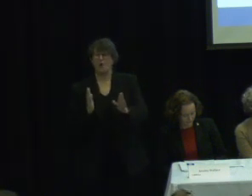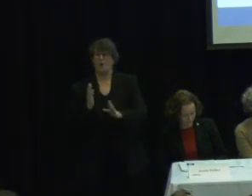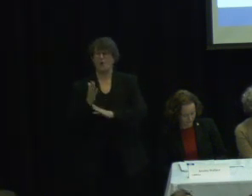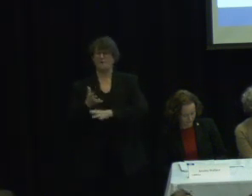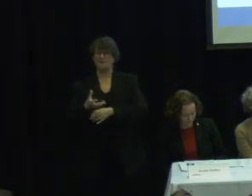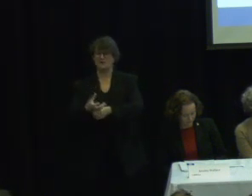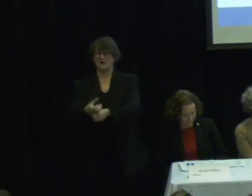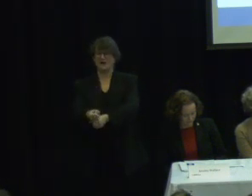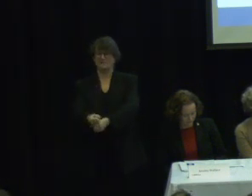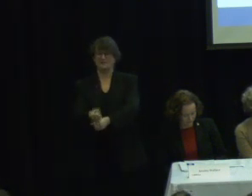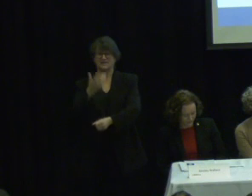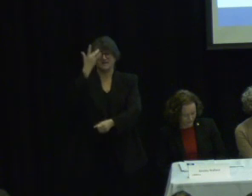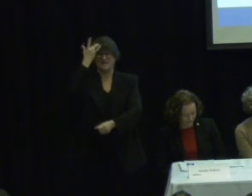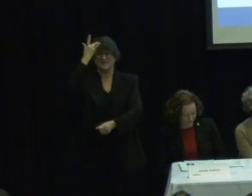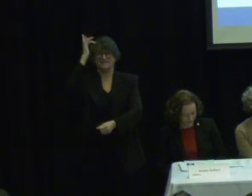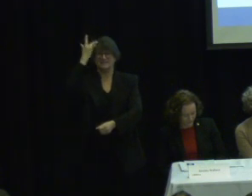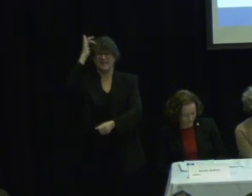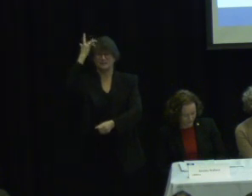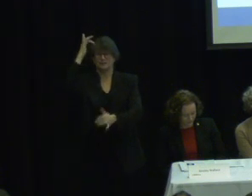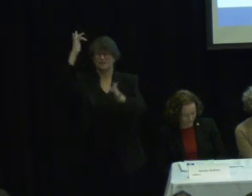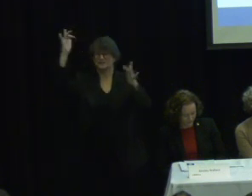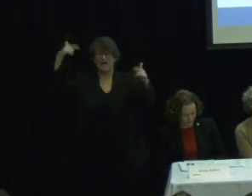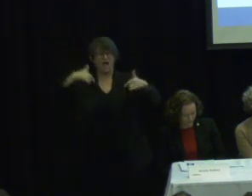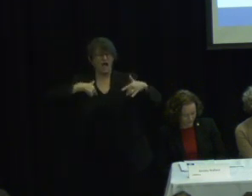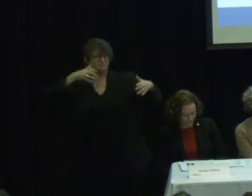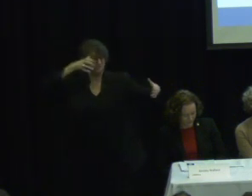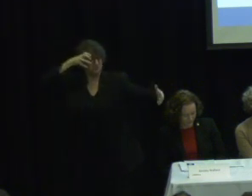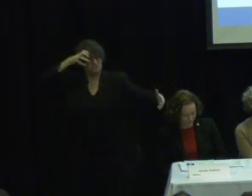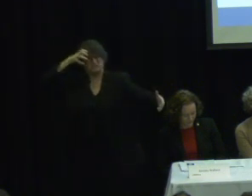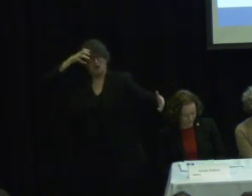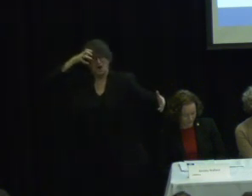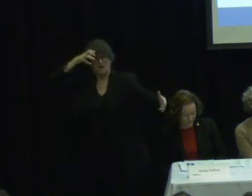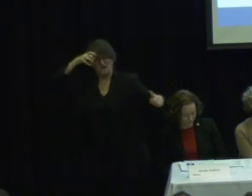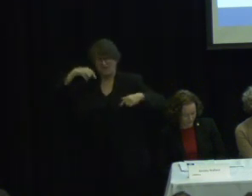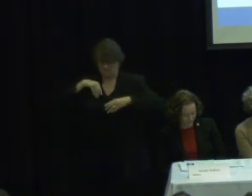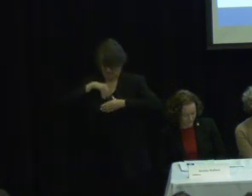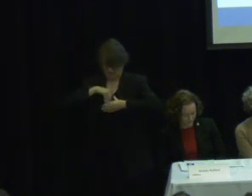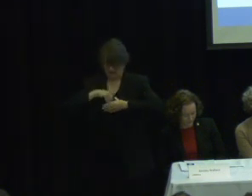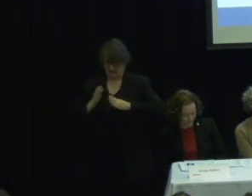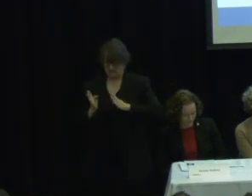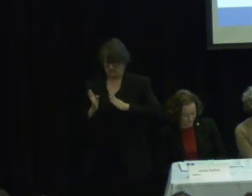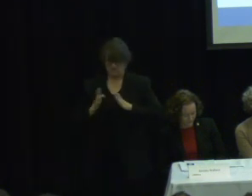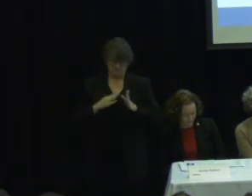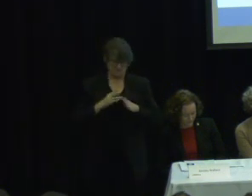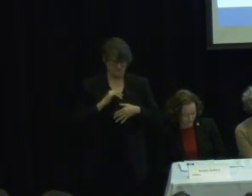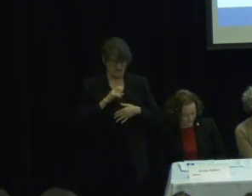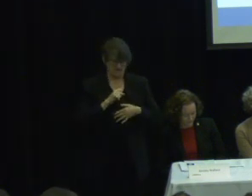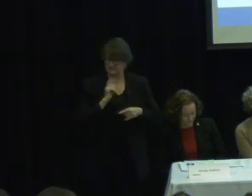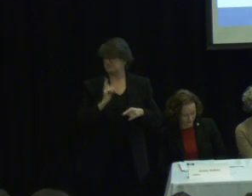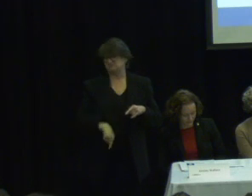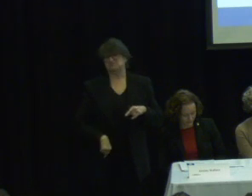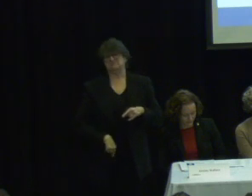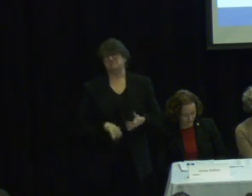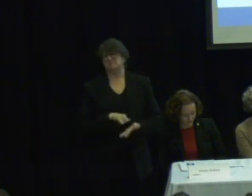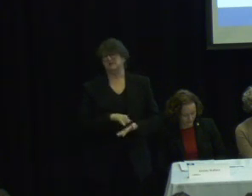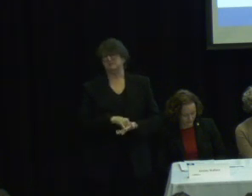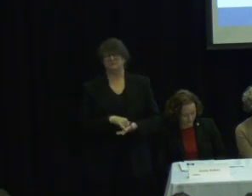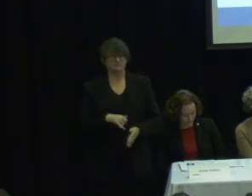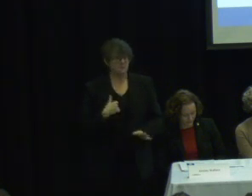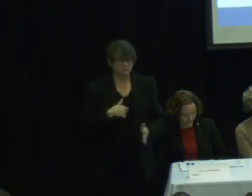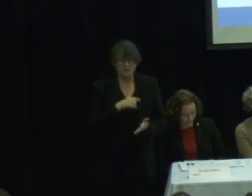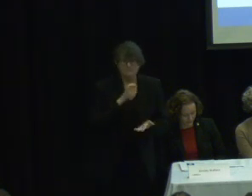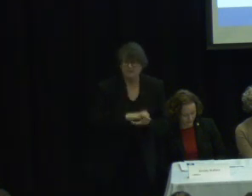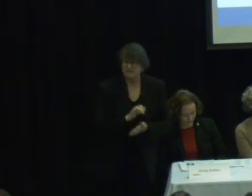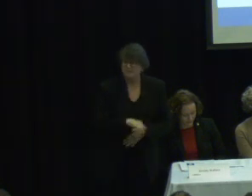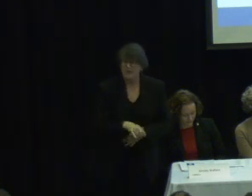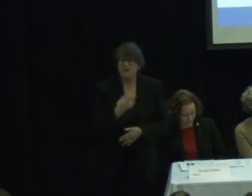intellectuals believe that we're too smart to have biases. We believe that. In fact, the Harvard study showed